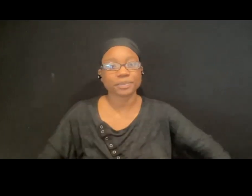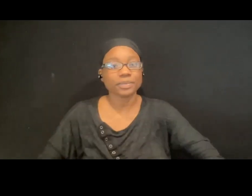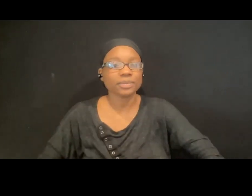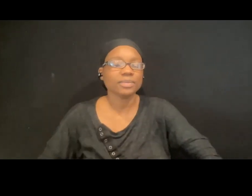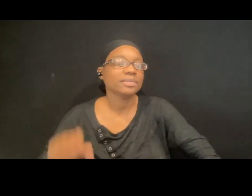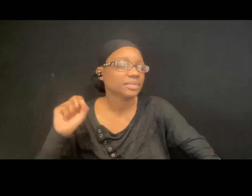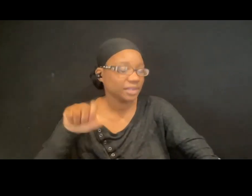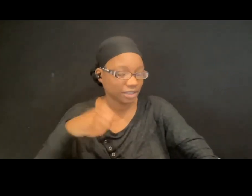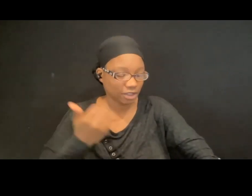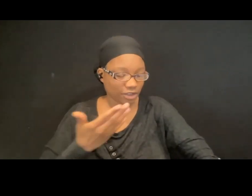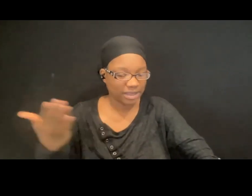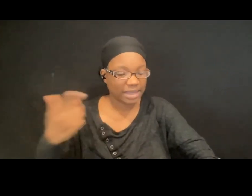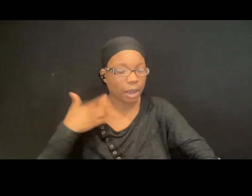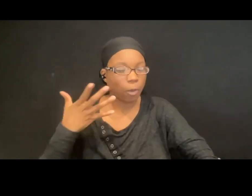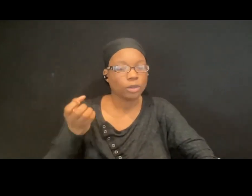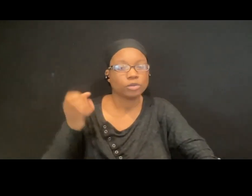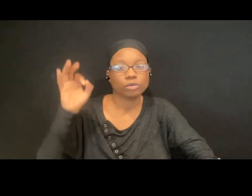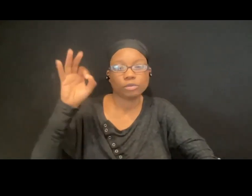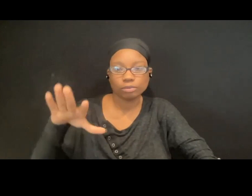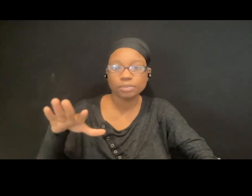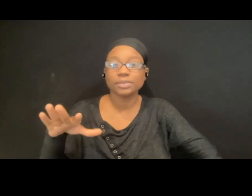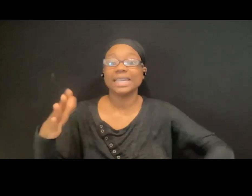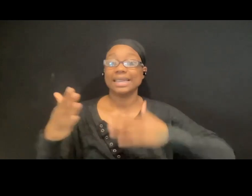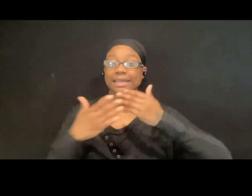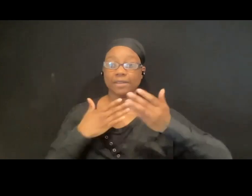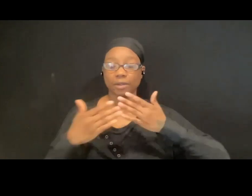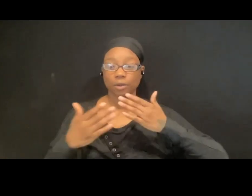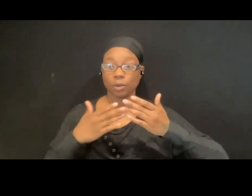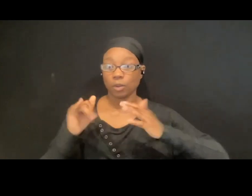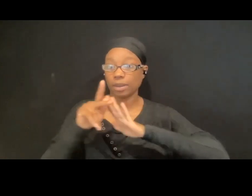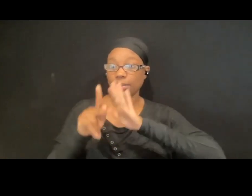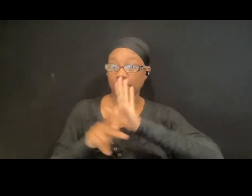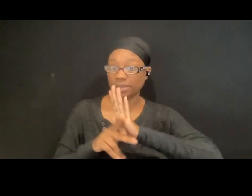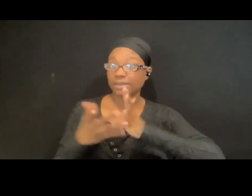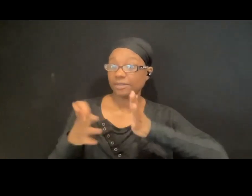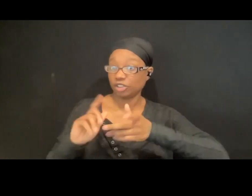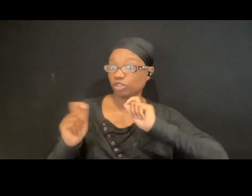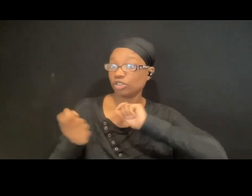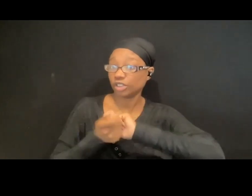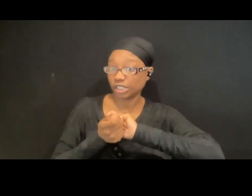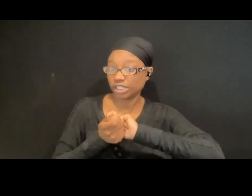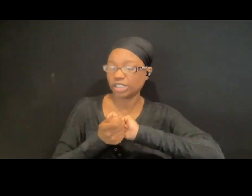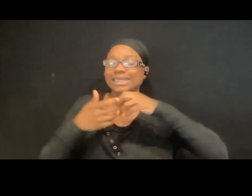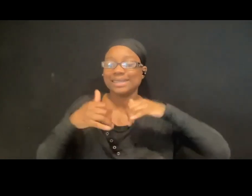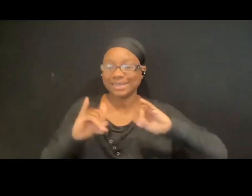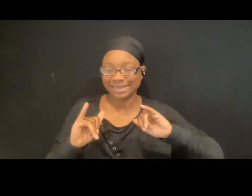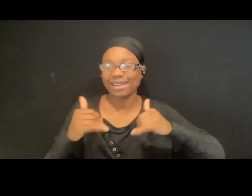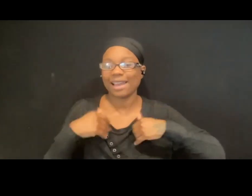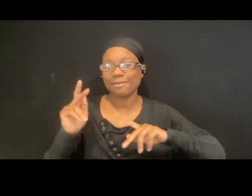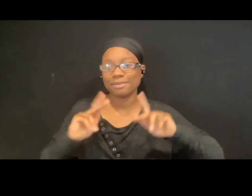another thing I think I want to name is that, even though that policy has changed, there are still people that are not in the